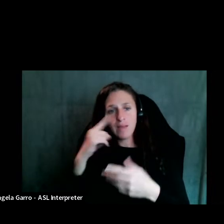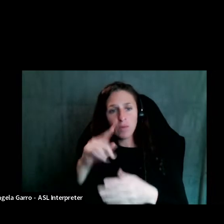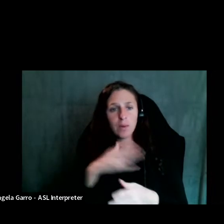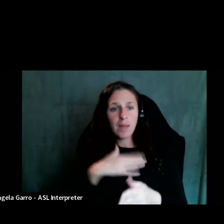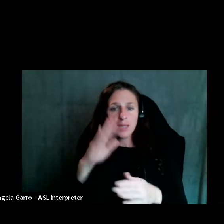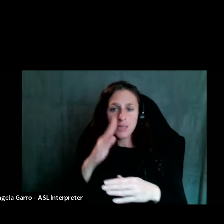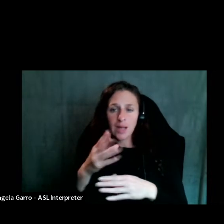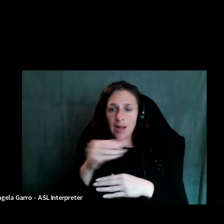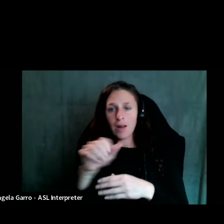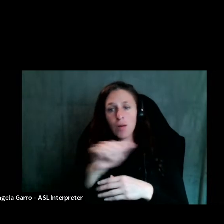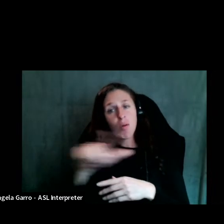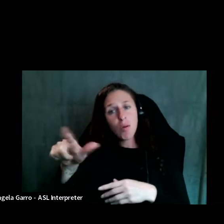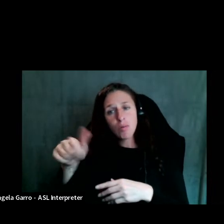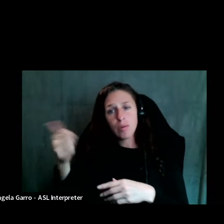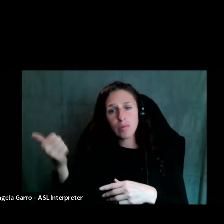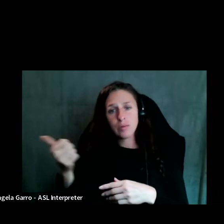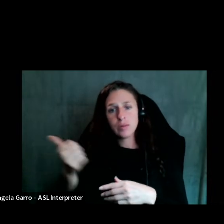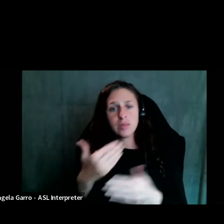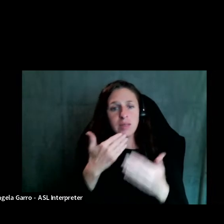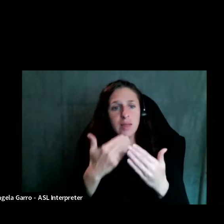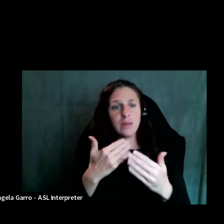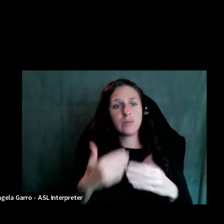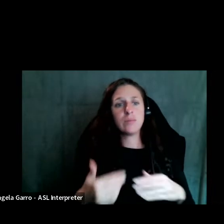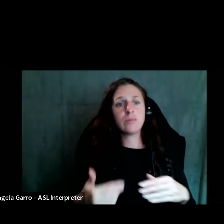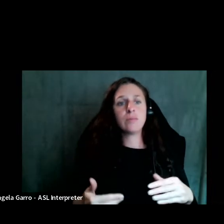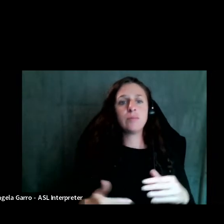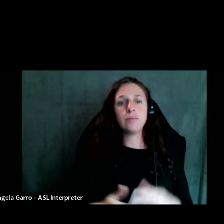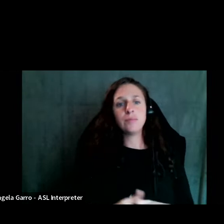you. Thank you.